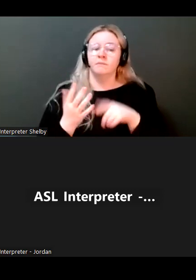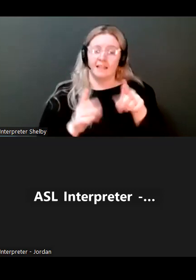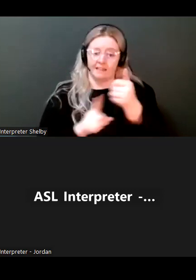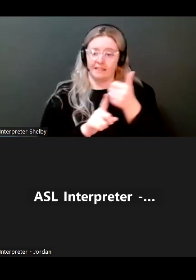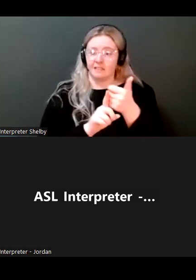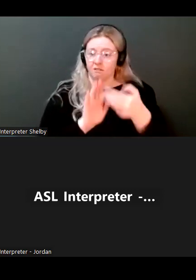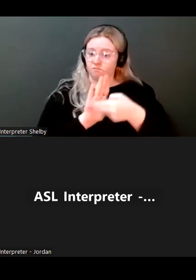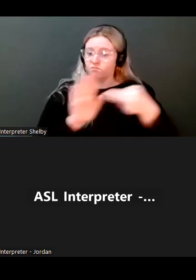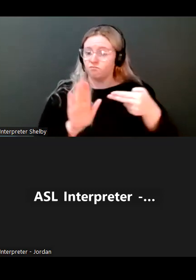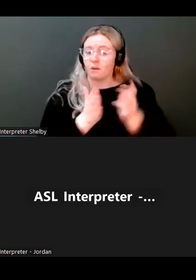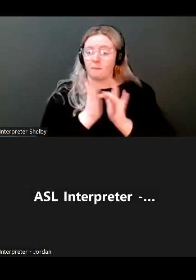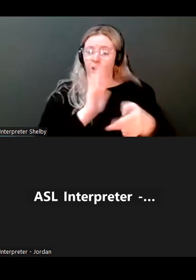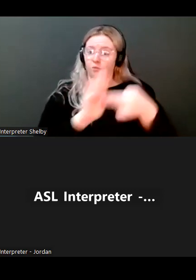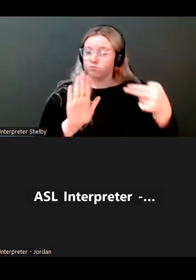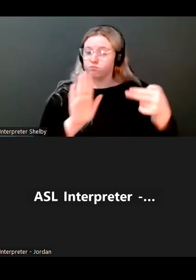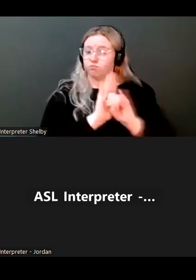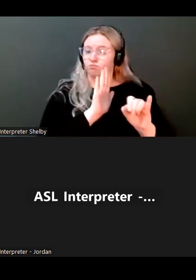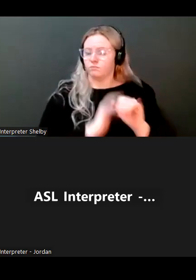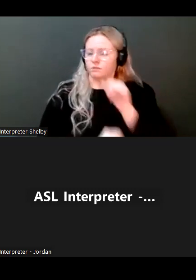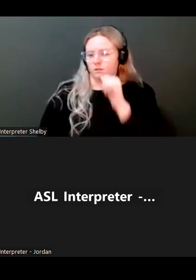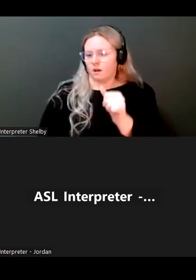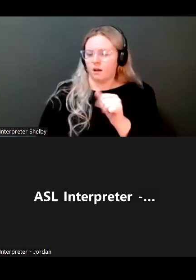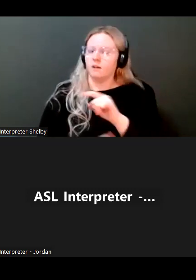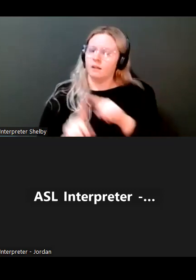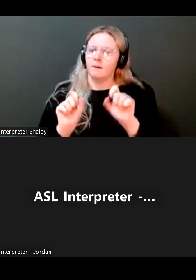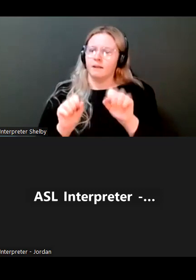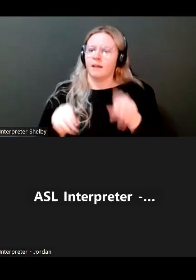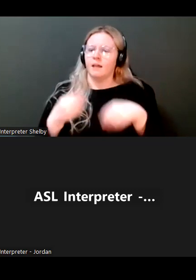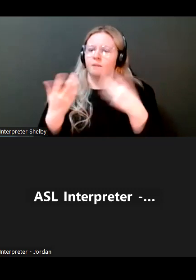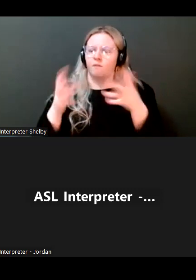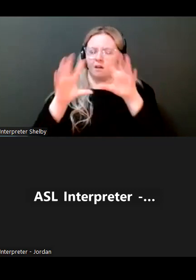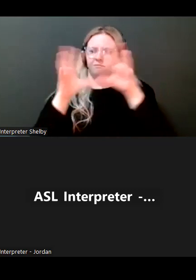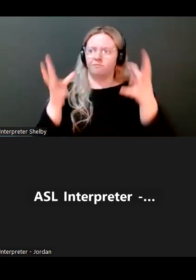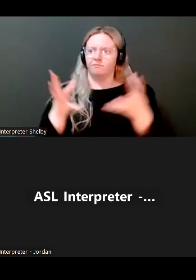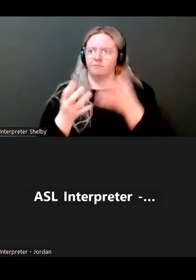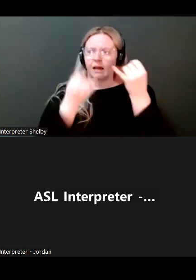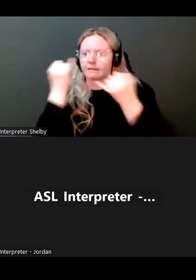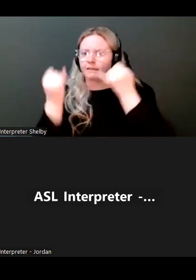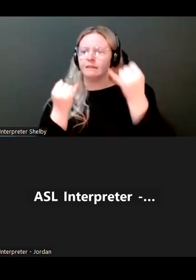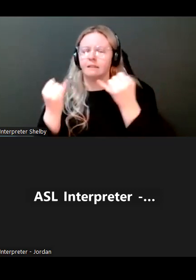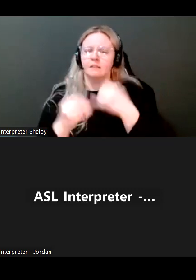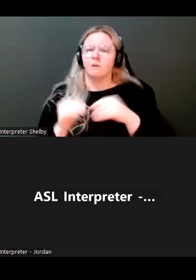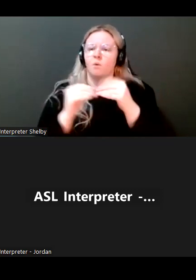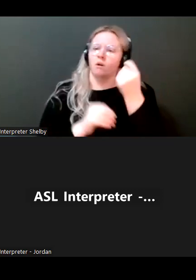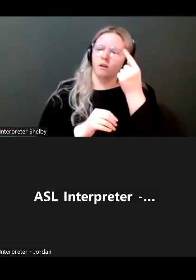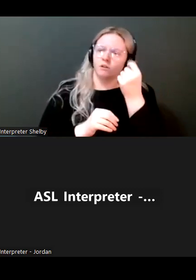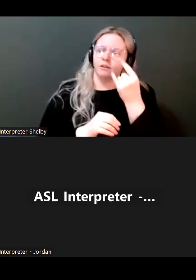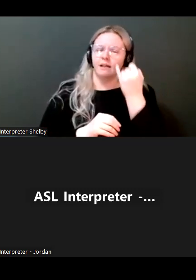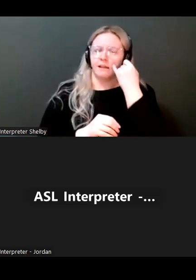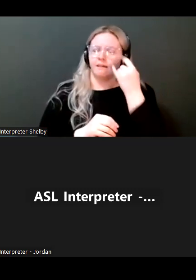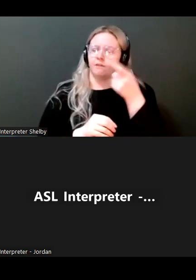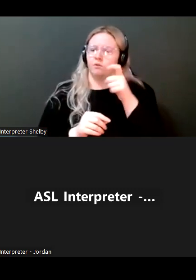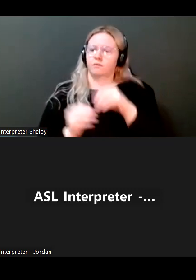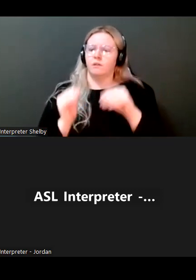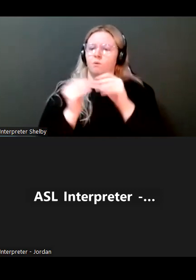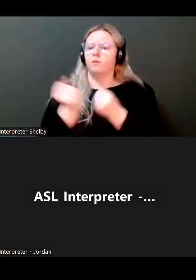give you an idea of, you know, whether or not you're experiencing some problems in those areas and might need some further support or help.